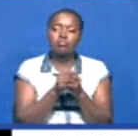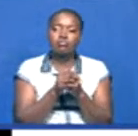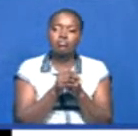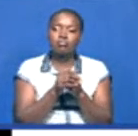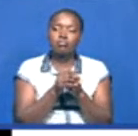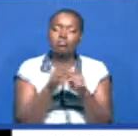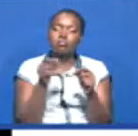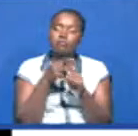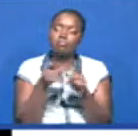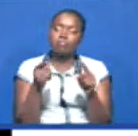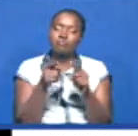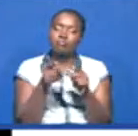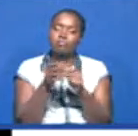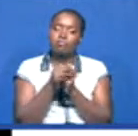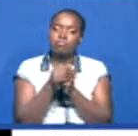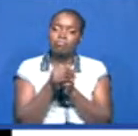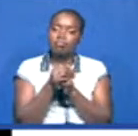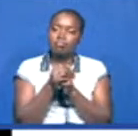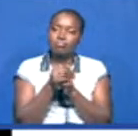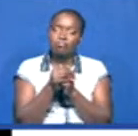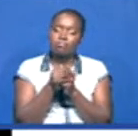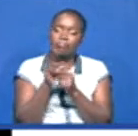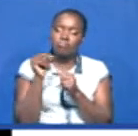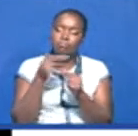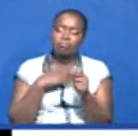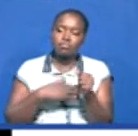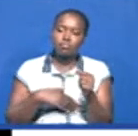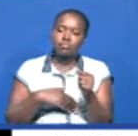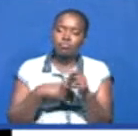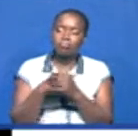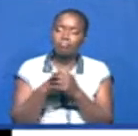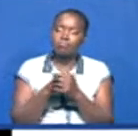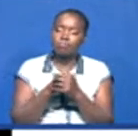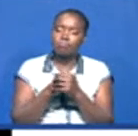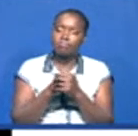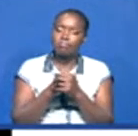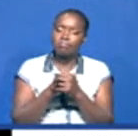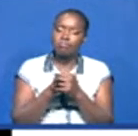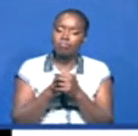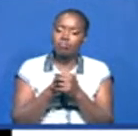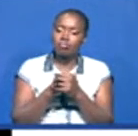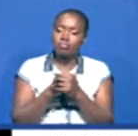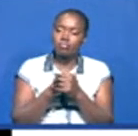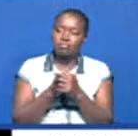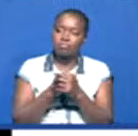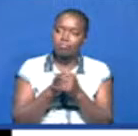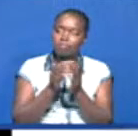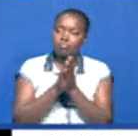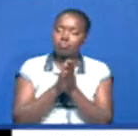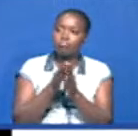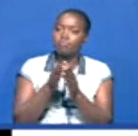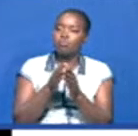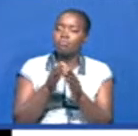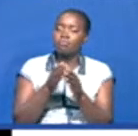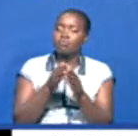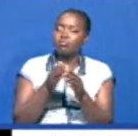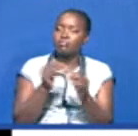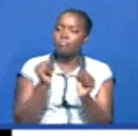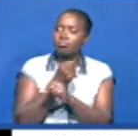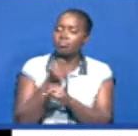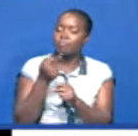But nobody, rarely do we say that counterfeiting is a form of